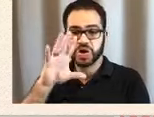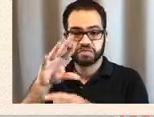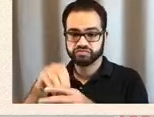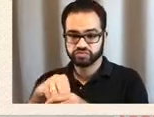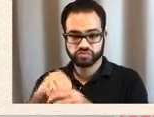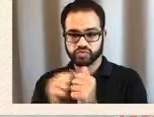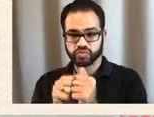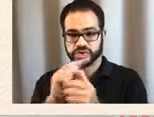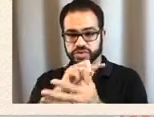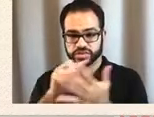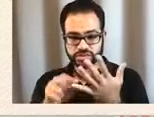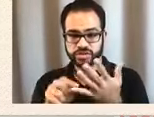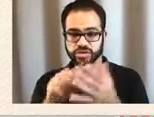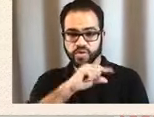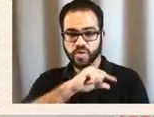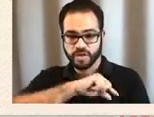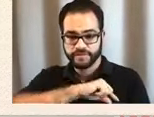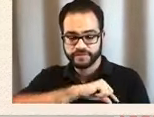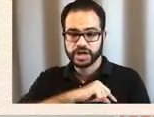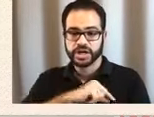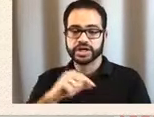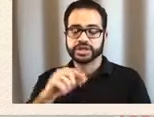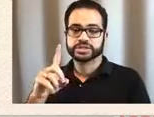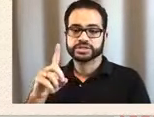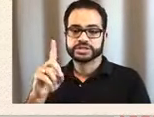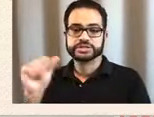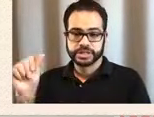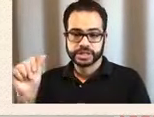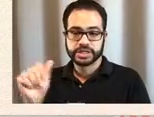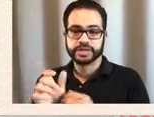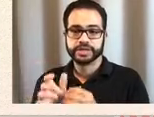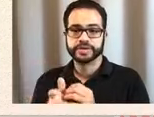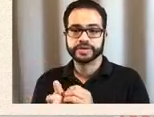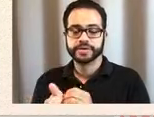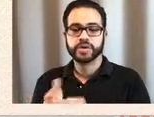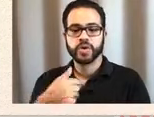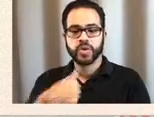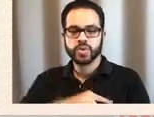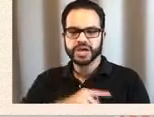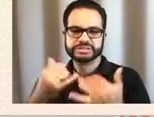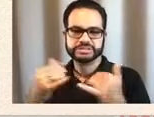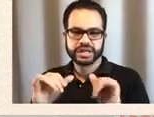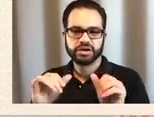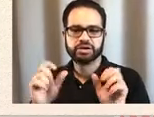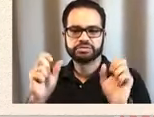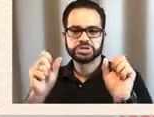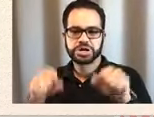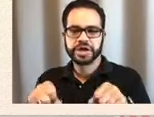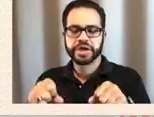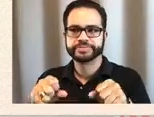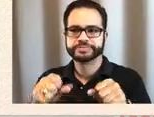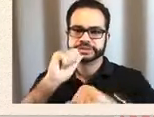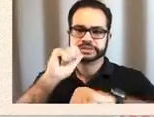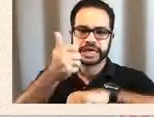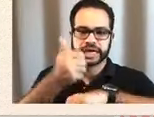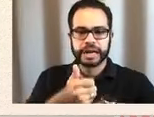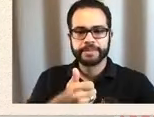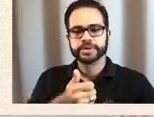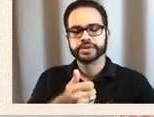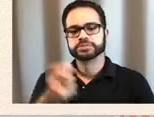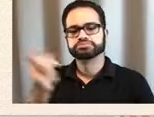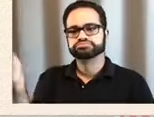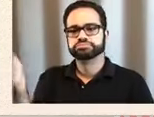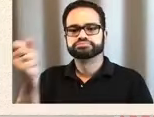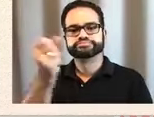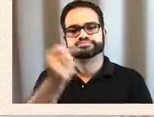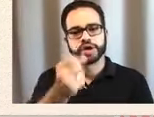qualifying disorder or syndrome, typically we were able to accomplish or qualify for guardian advocacy under